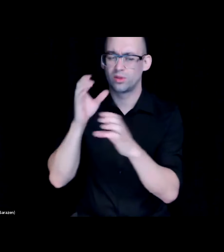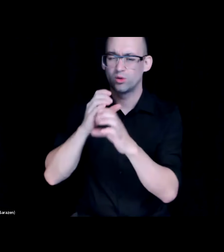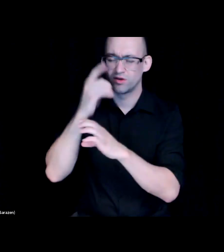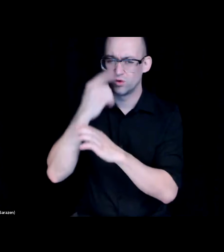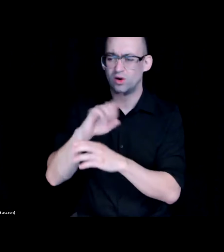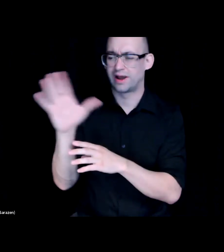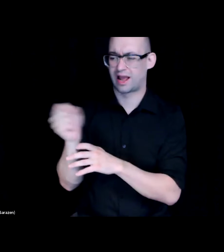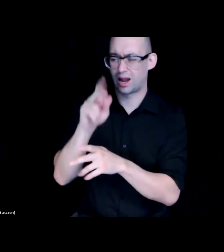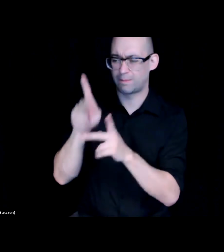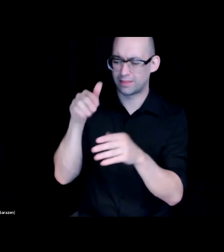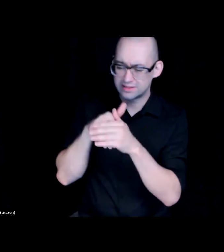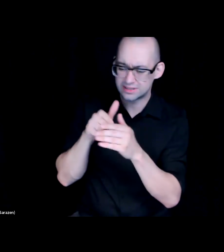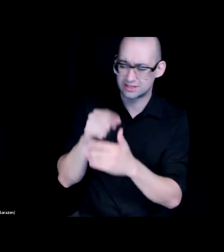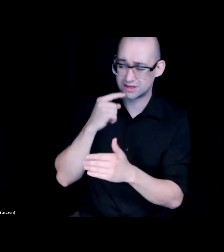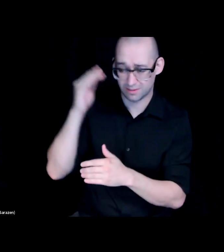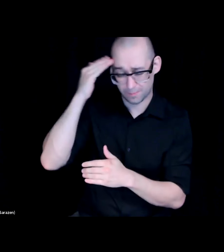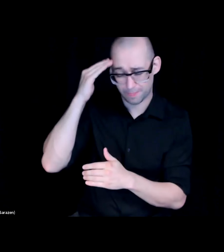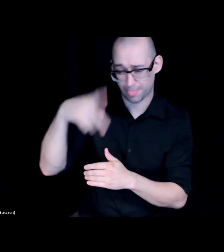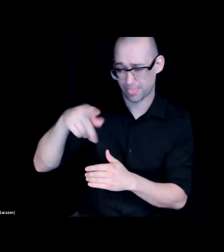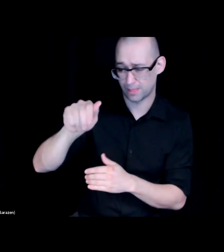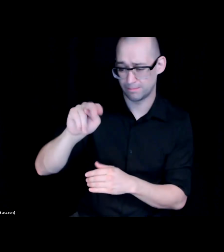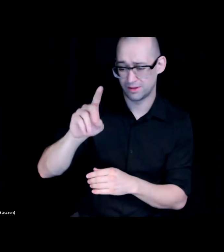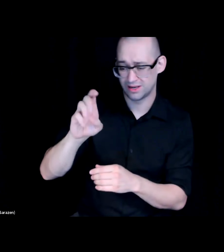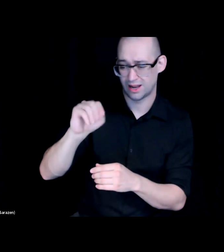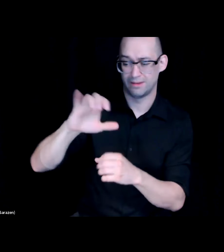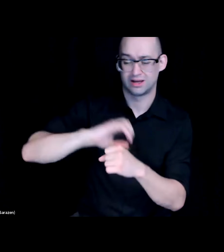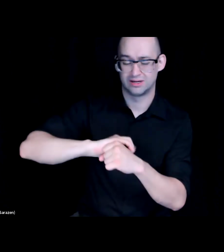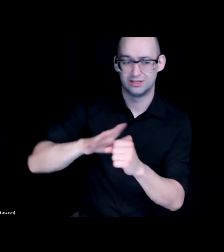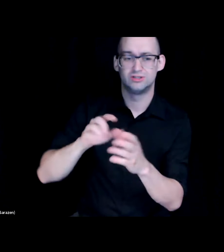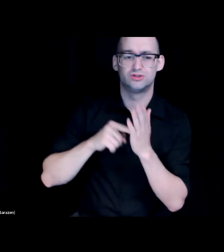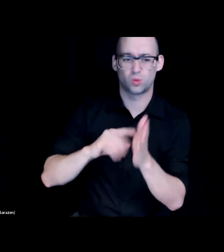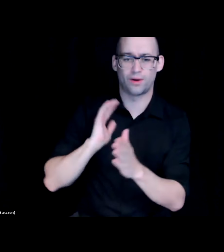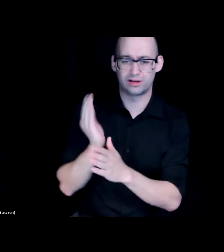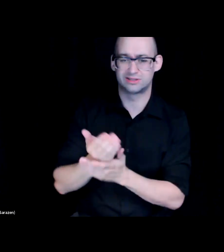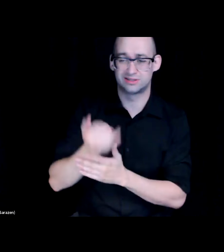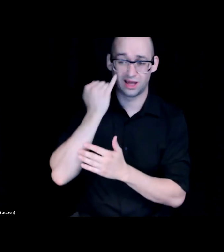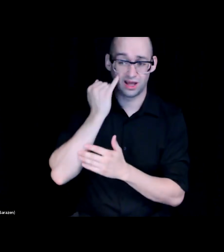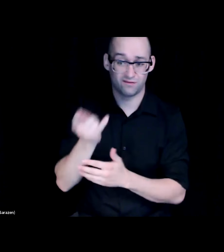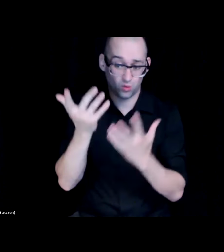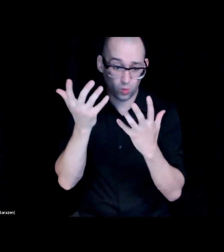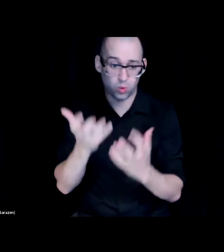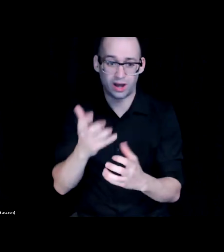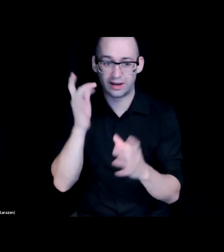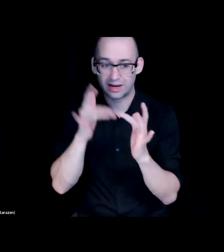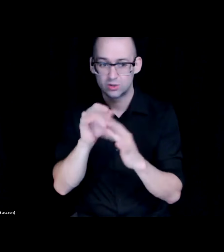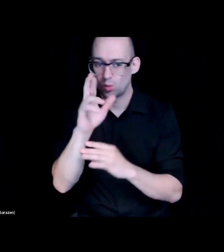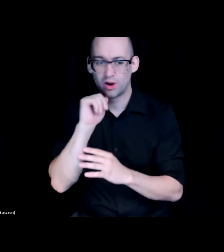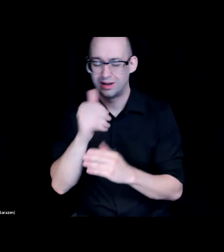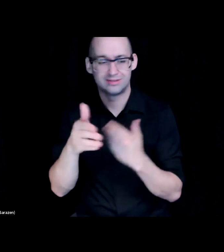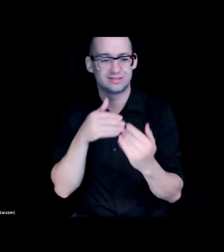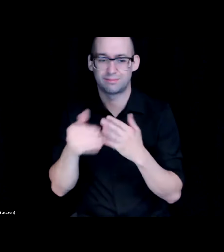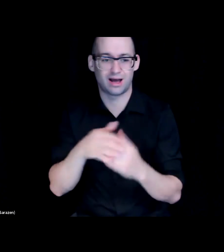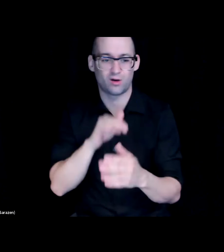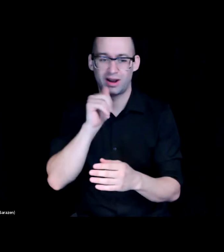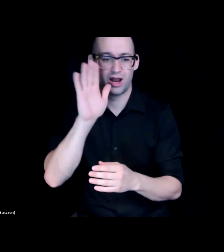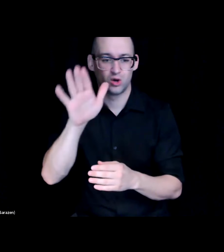you know what? The pandemic showed us that whether you wanted to be in technology or not, you didn't have a choice. You wanted to talk to your